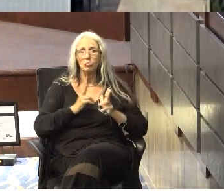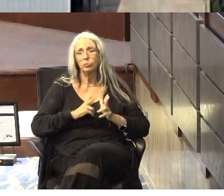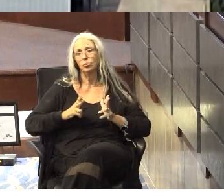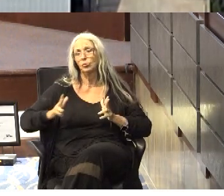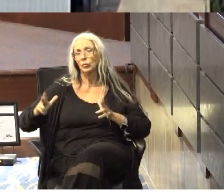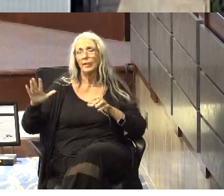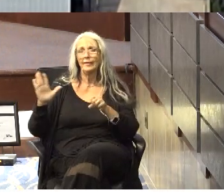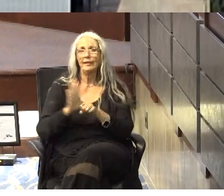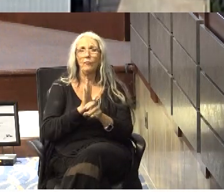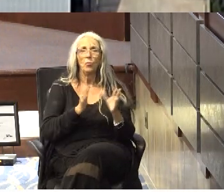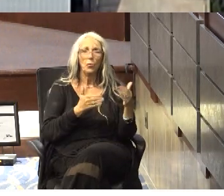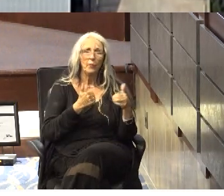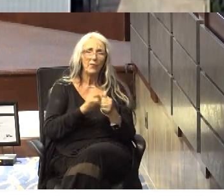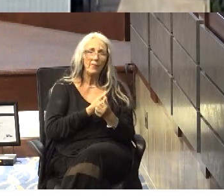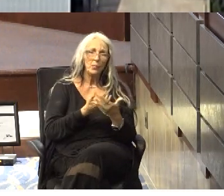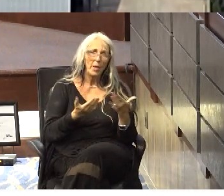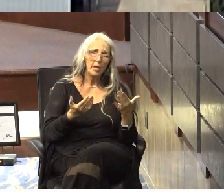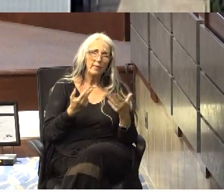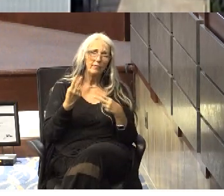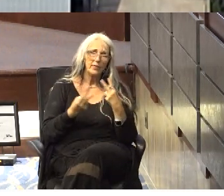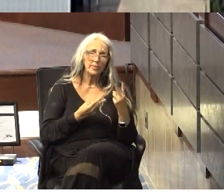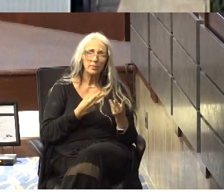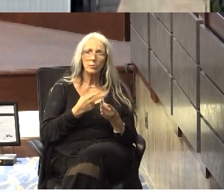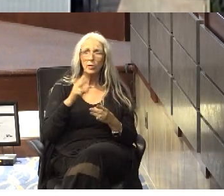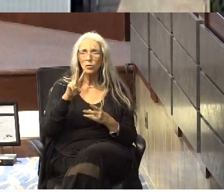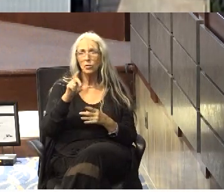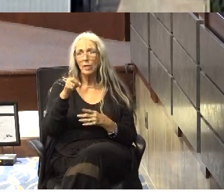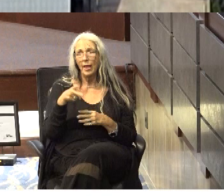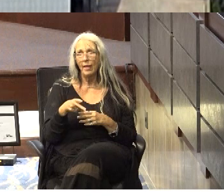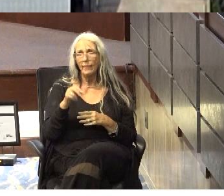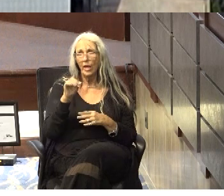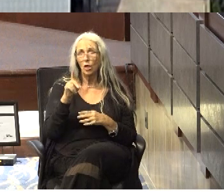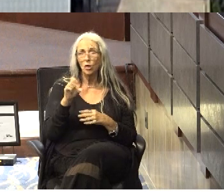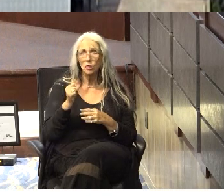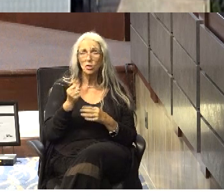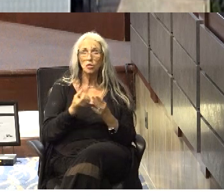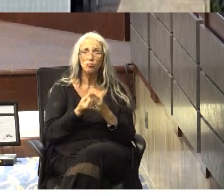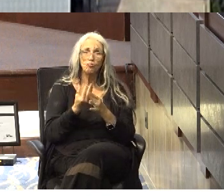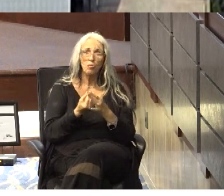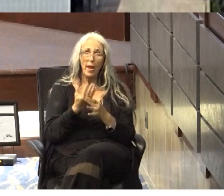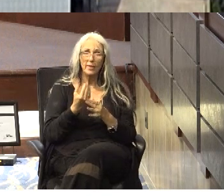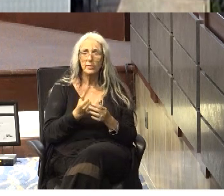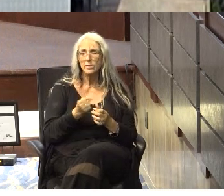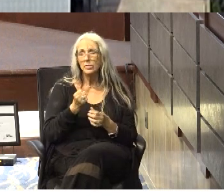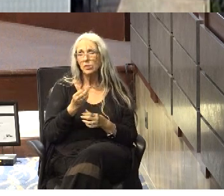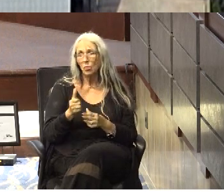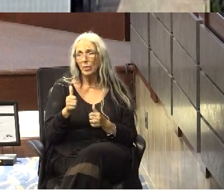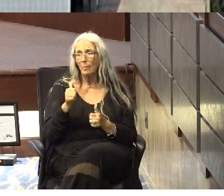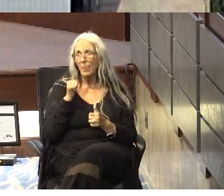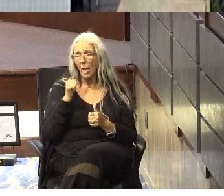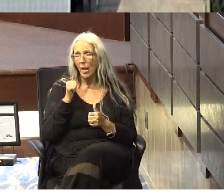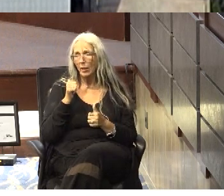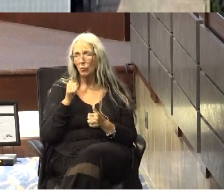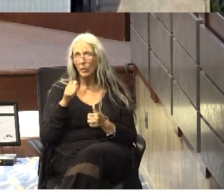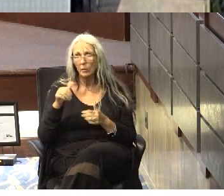everybody. We have roughly 2.5 acres, and the grassy area in the back is what we plan to pave.